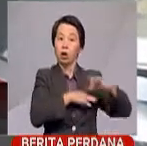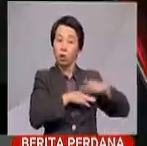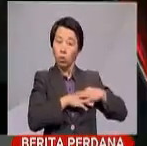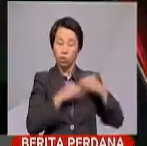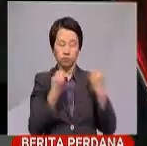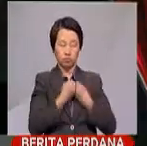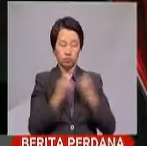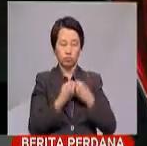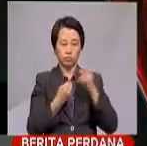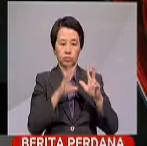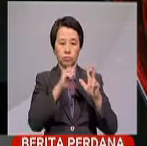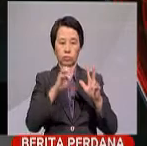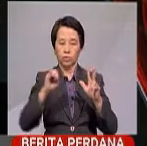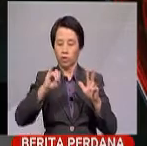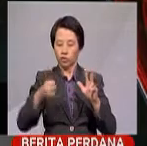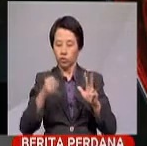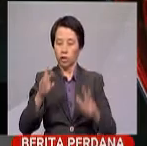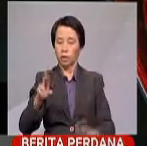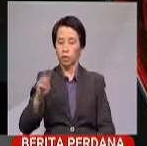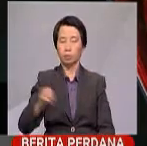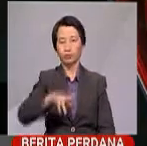growth e